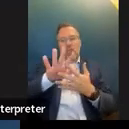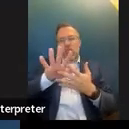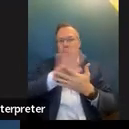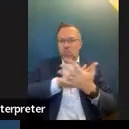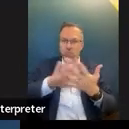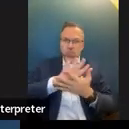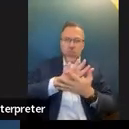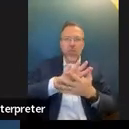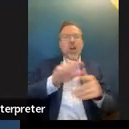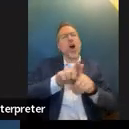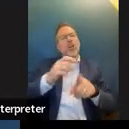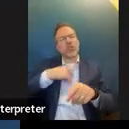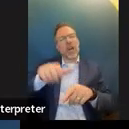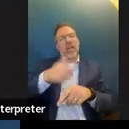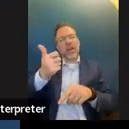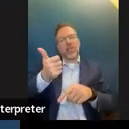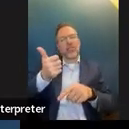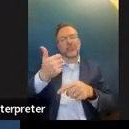failures, but